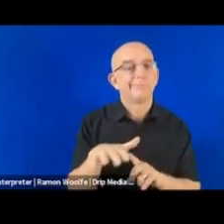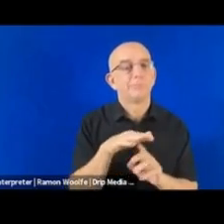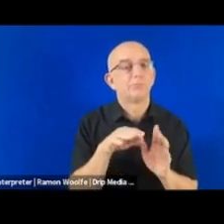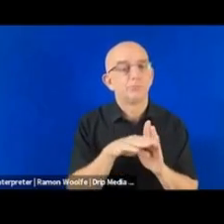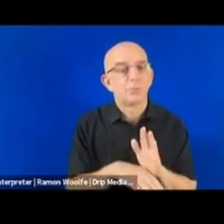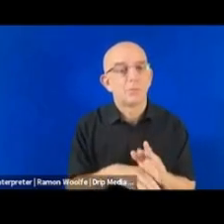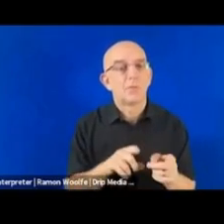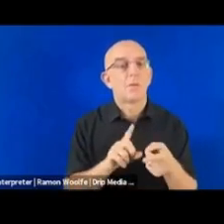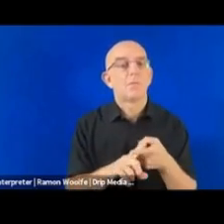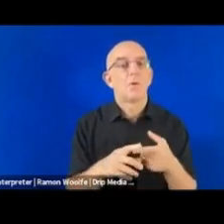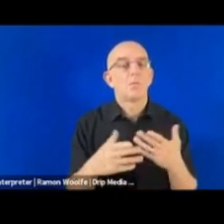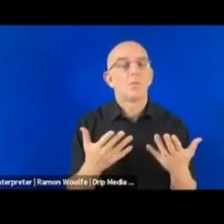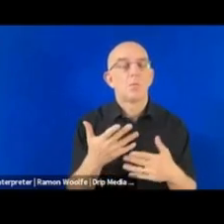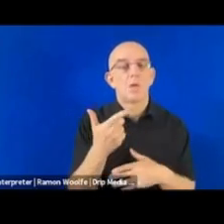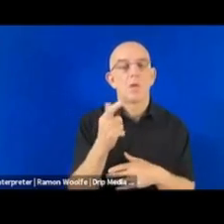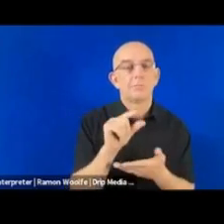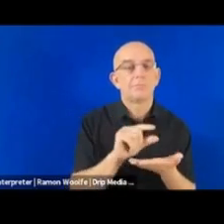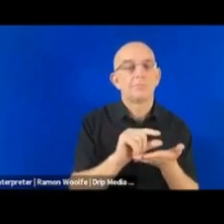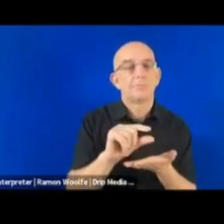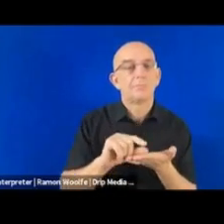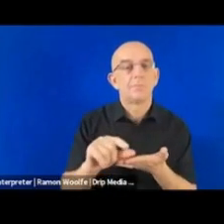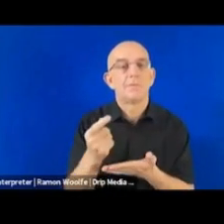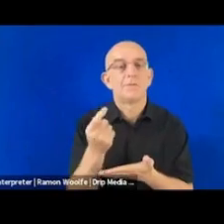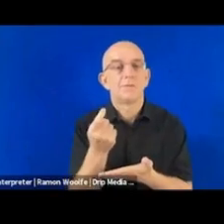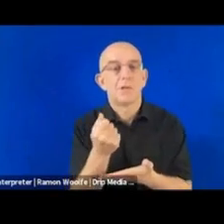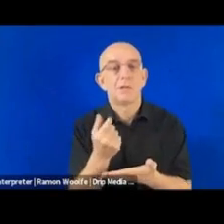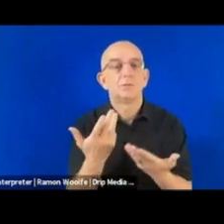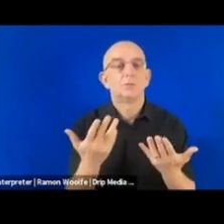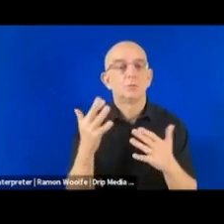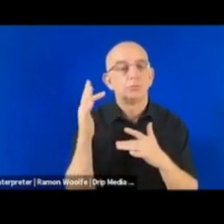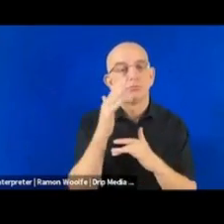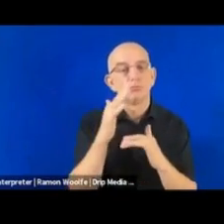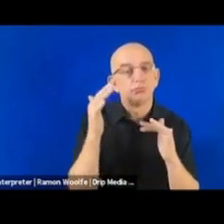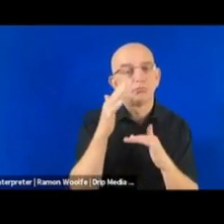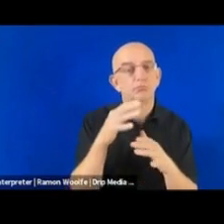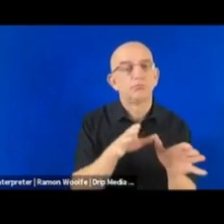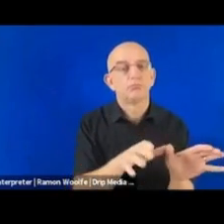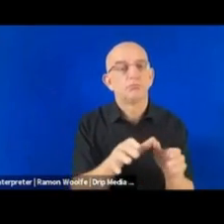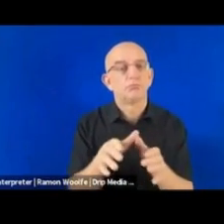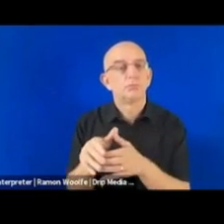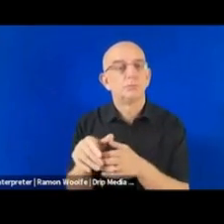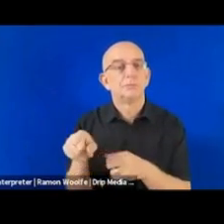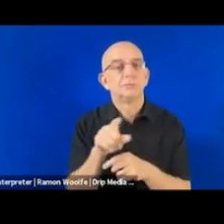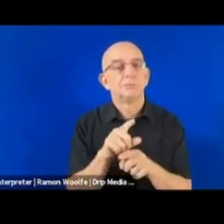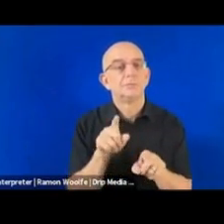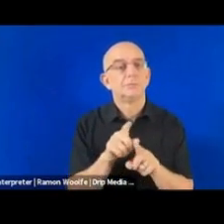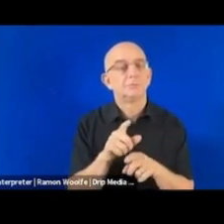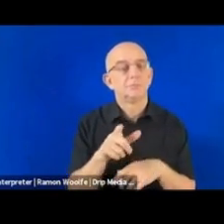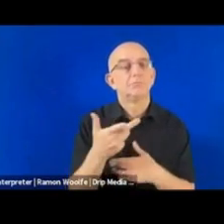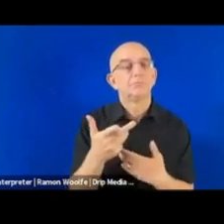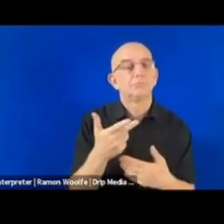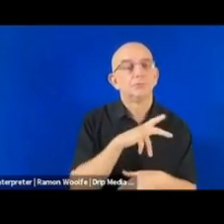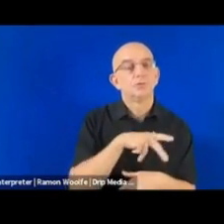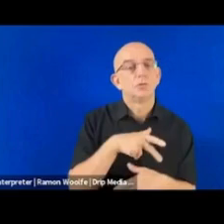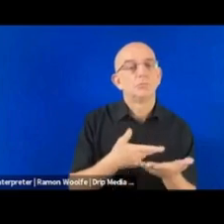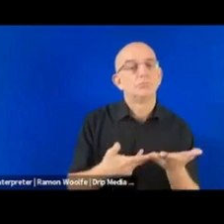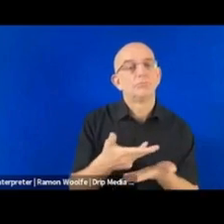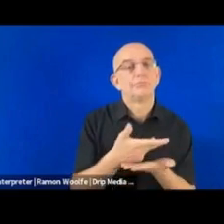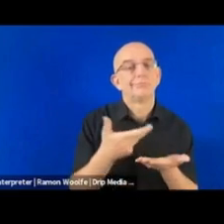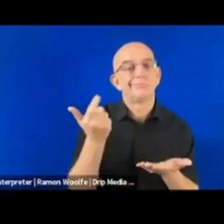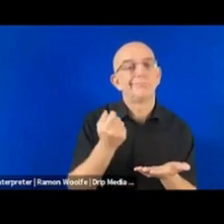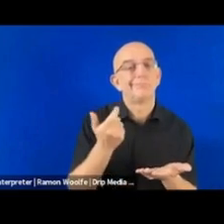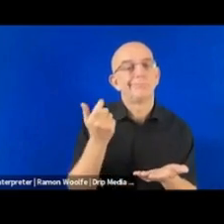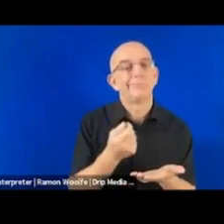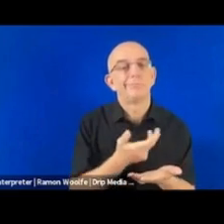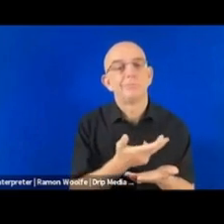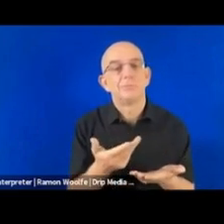demand for more social protection trainings to be able to make sure that the services at the end of